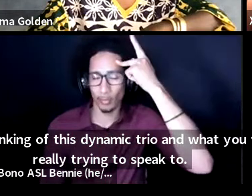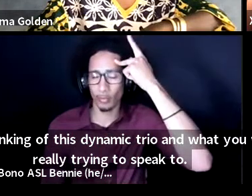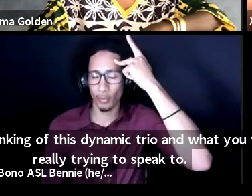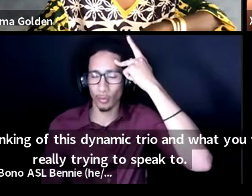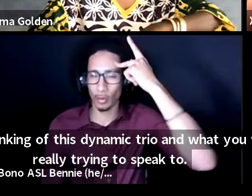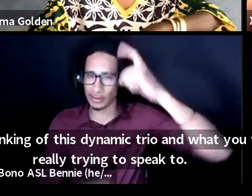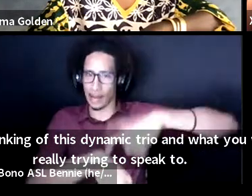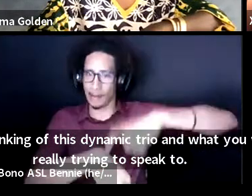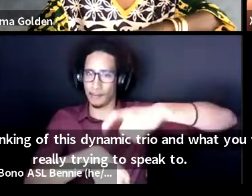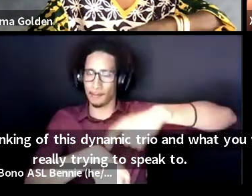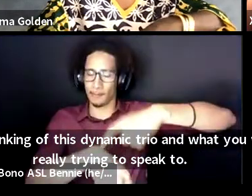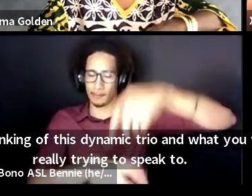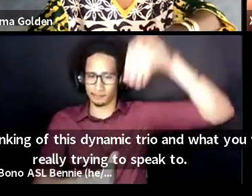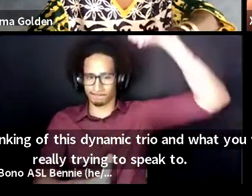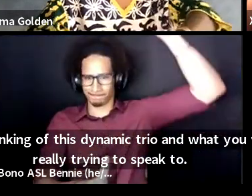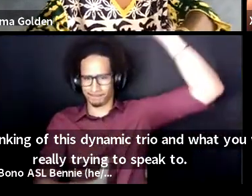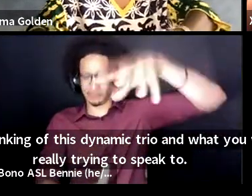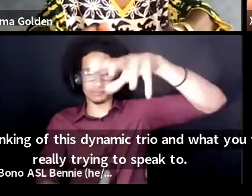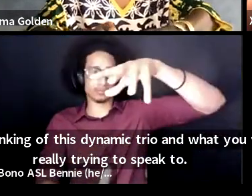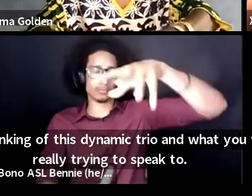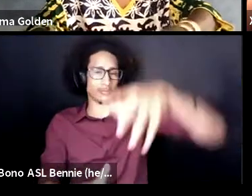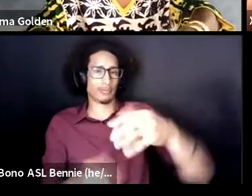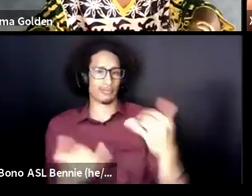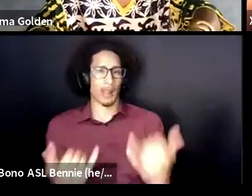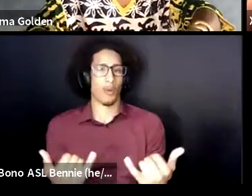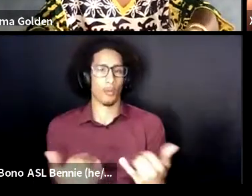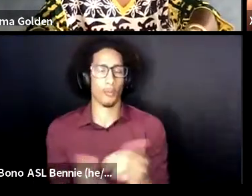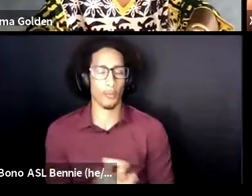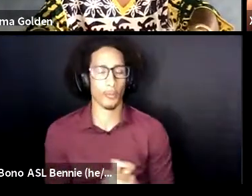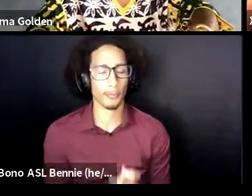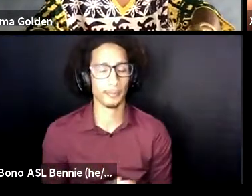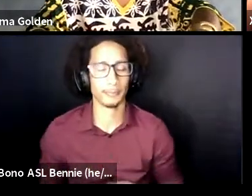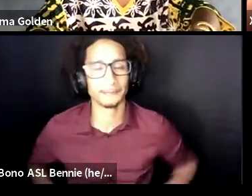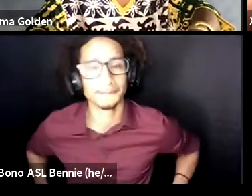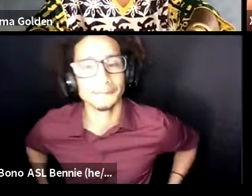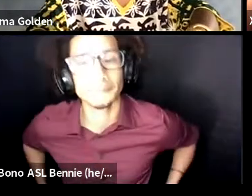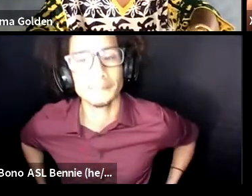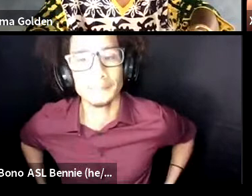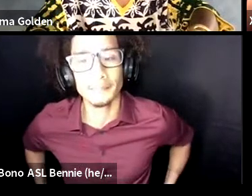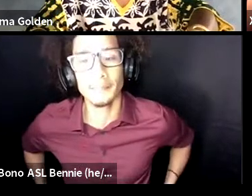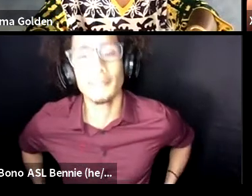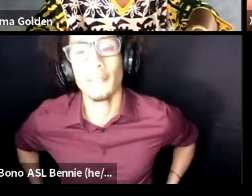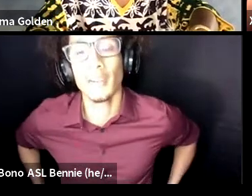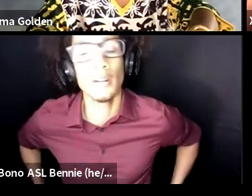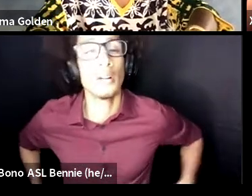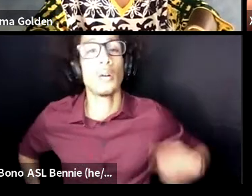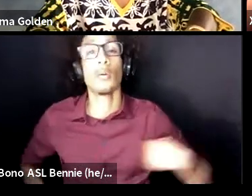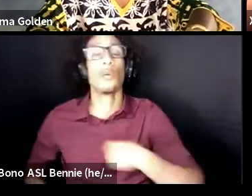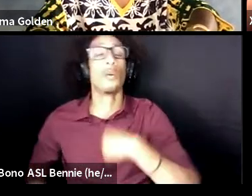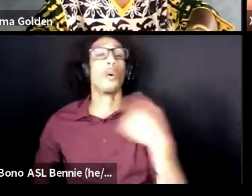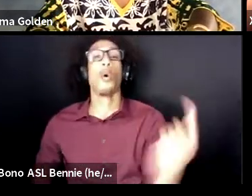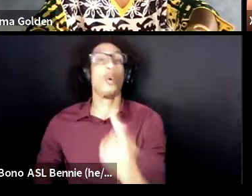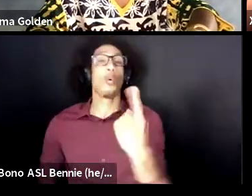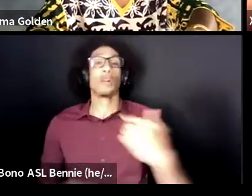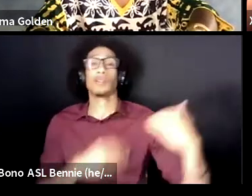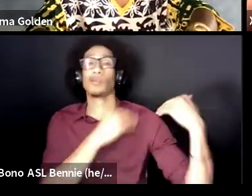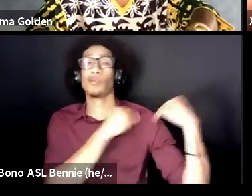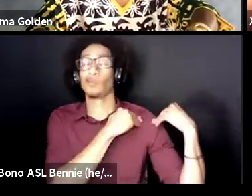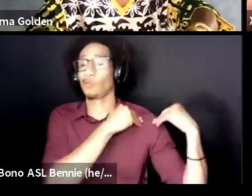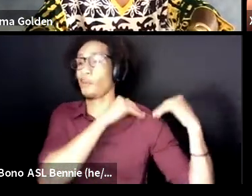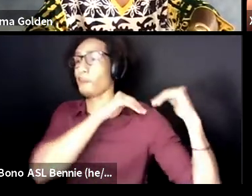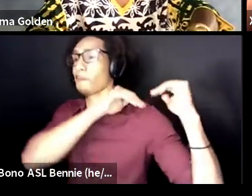and how, we always look to artists to kind of guide us